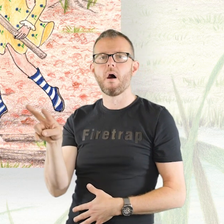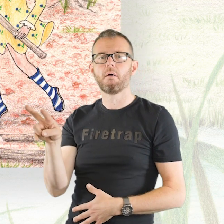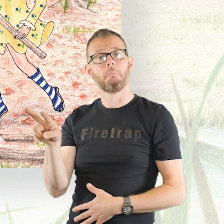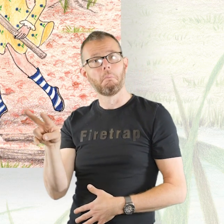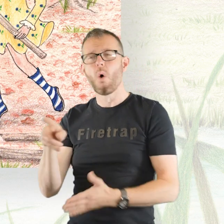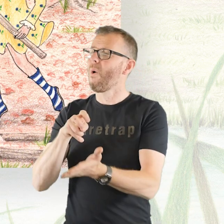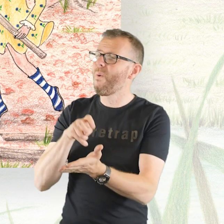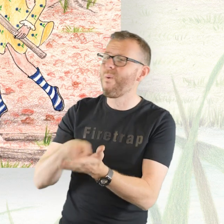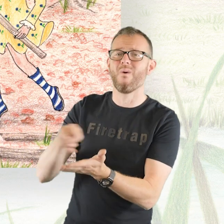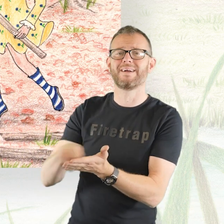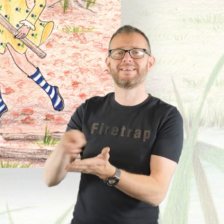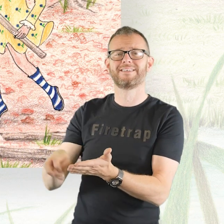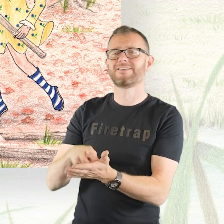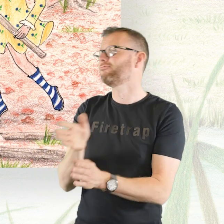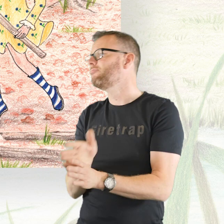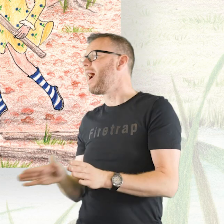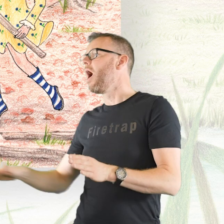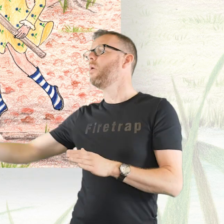They walked around the country park.